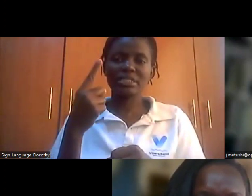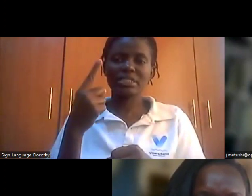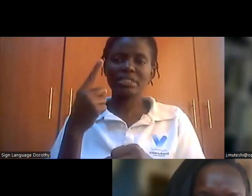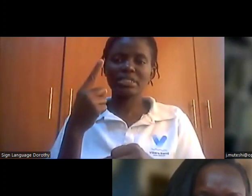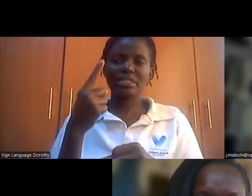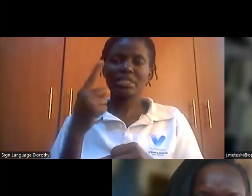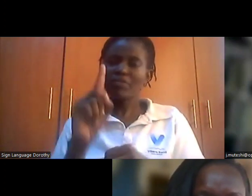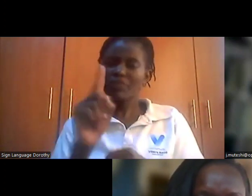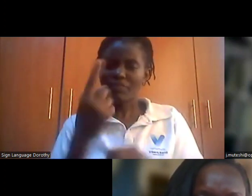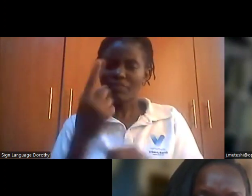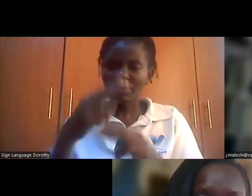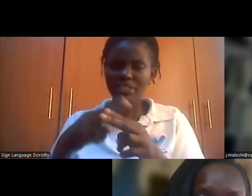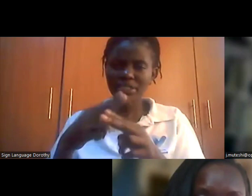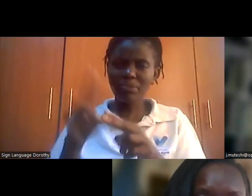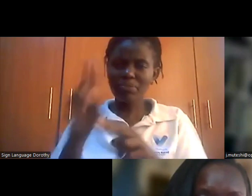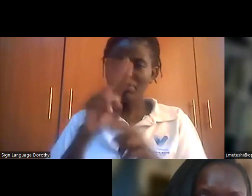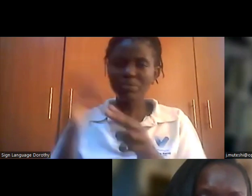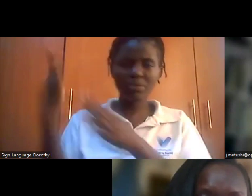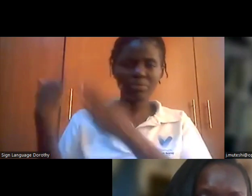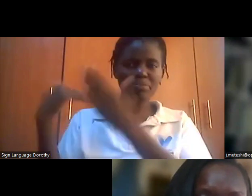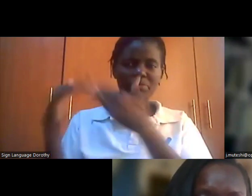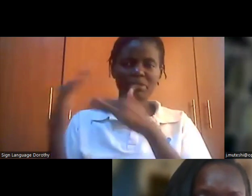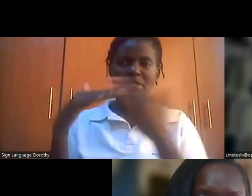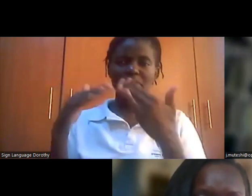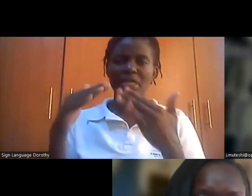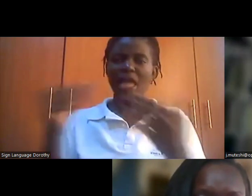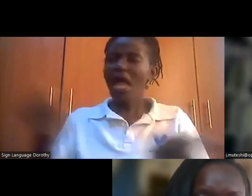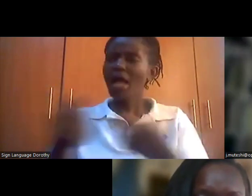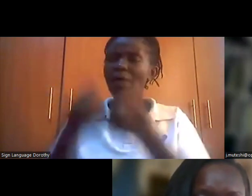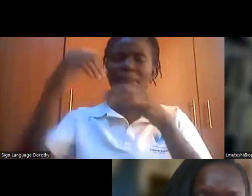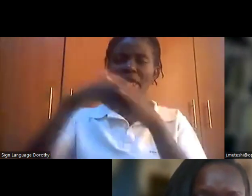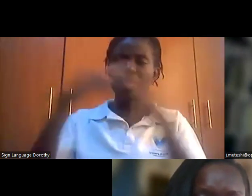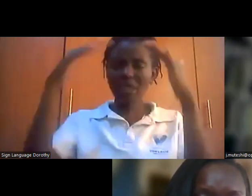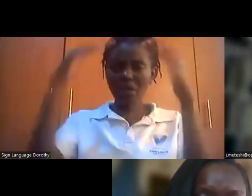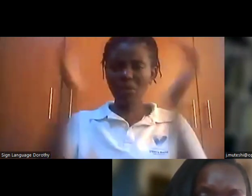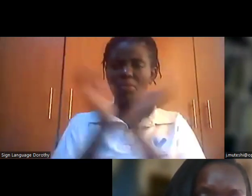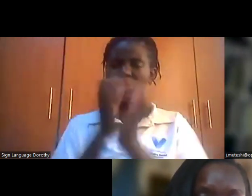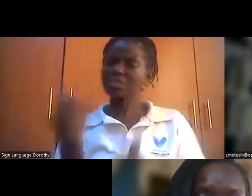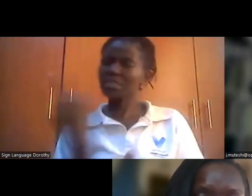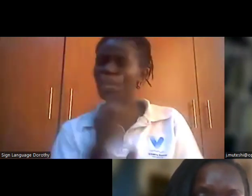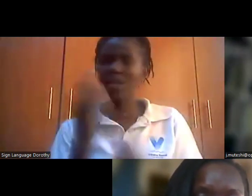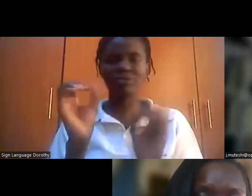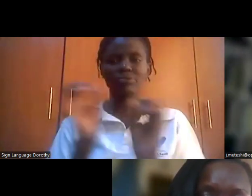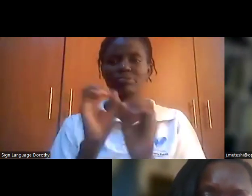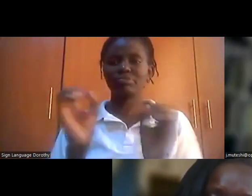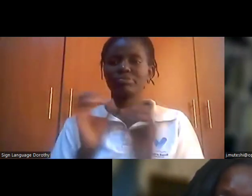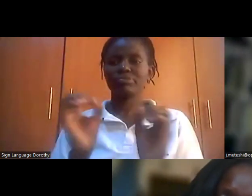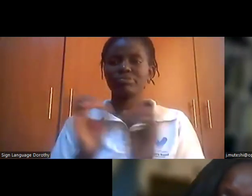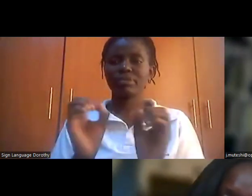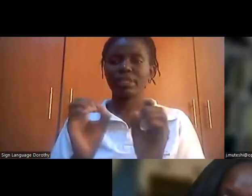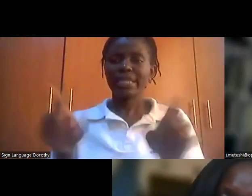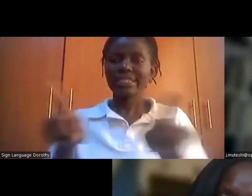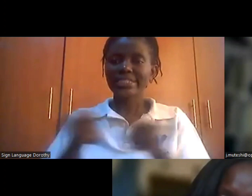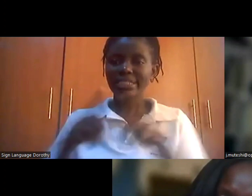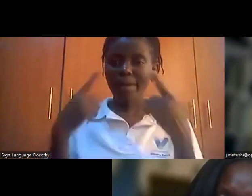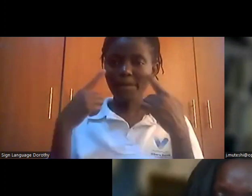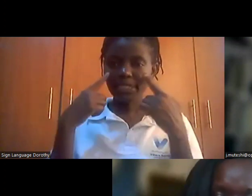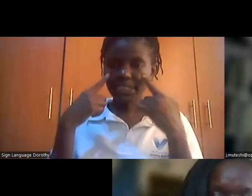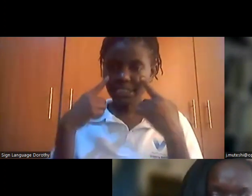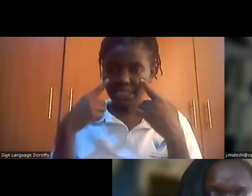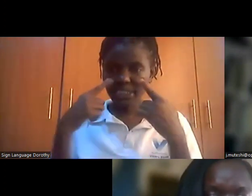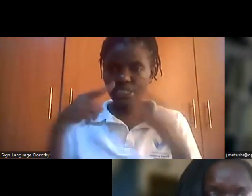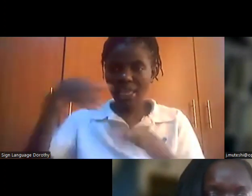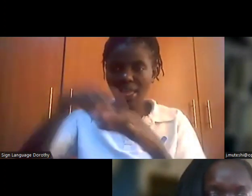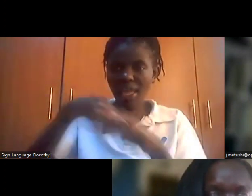keep seeing the sort of renaming. It's not just happening in the community you're speaking of, but we're seeing it also in other communities where we have efforts.